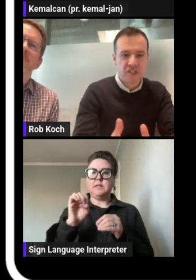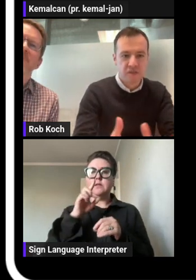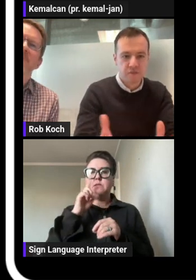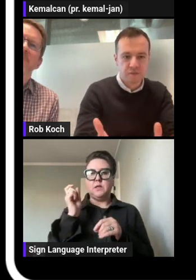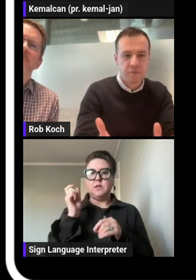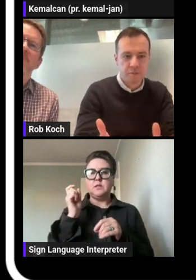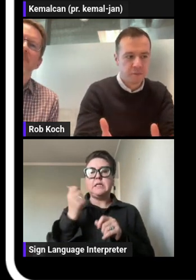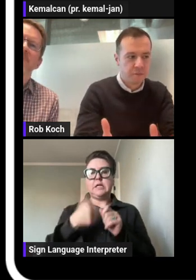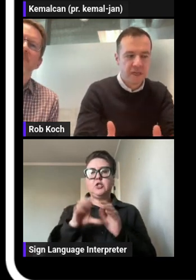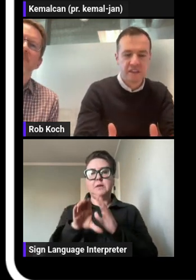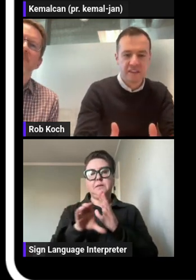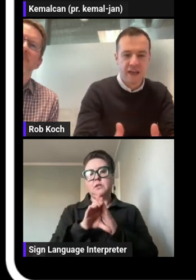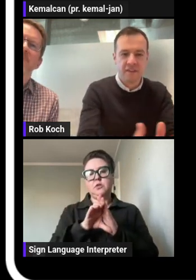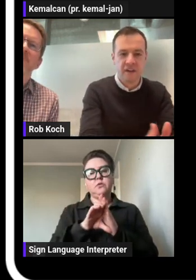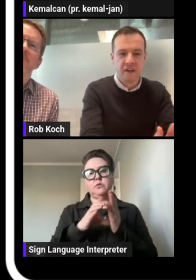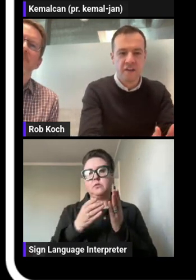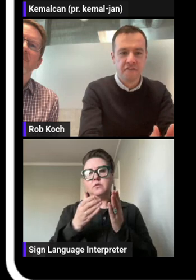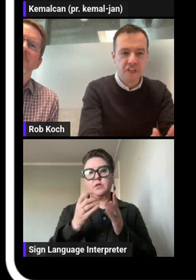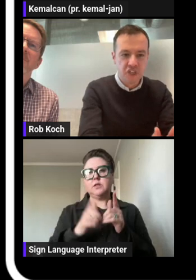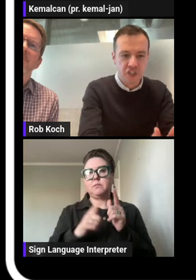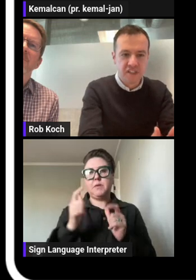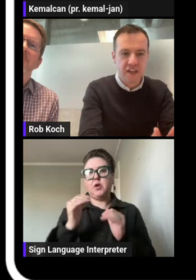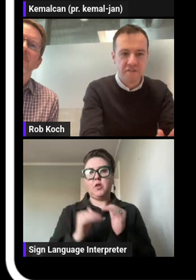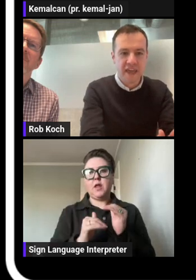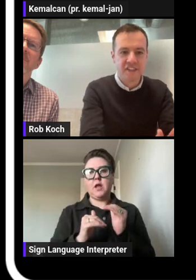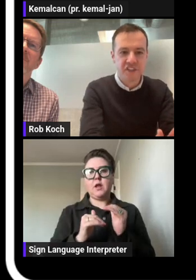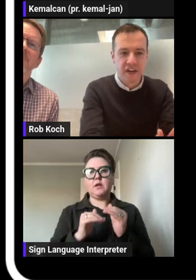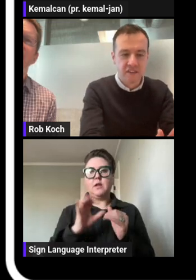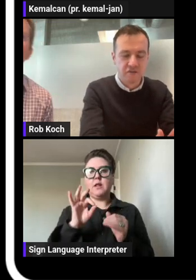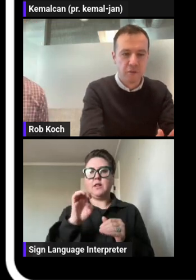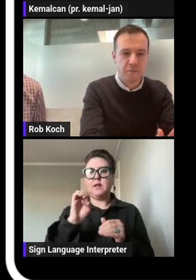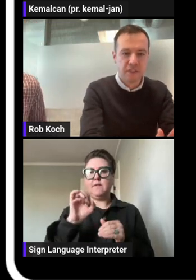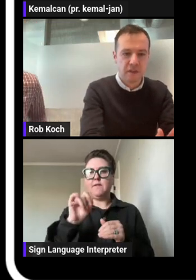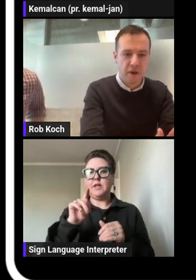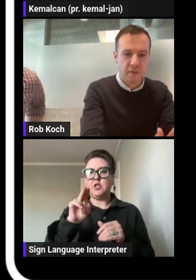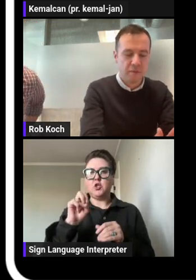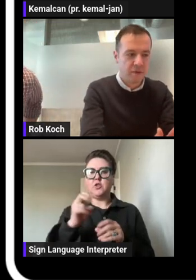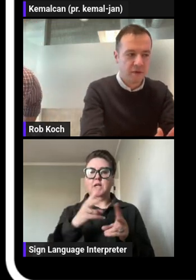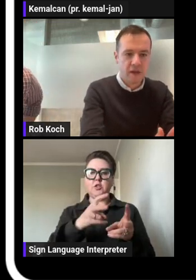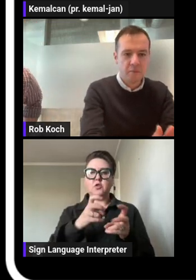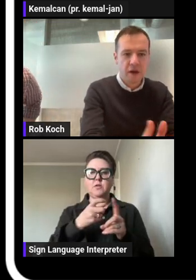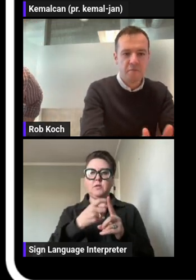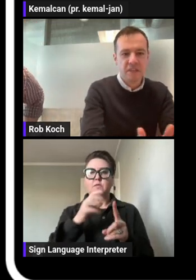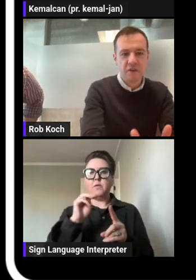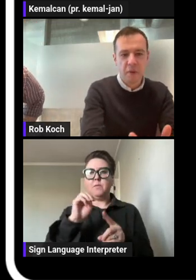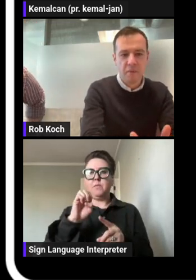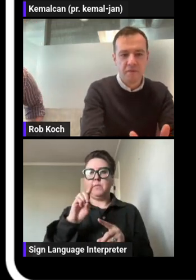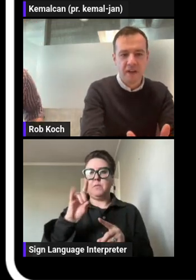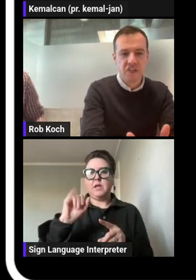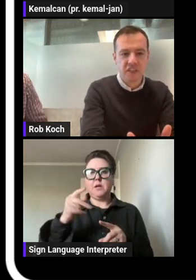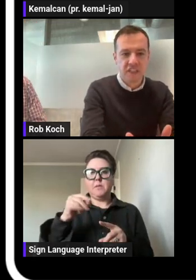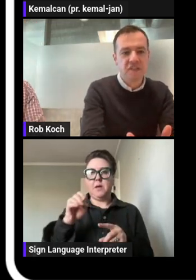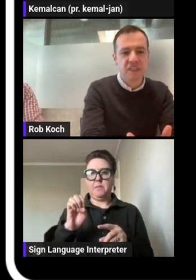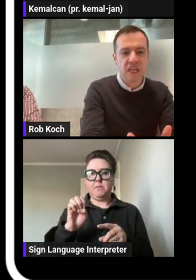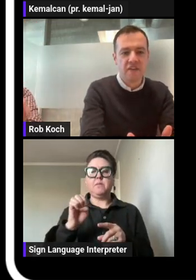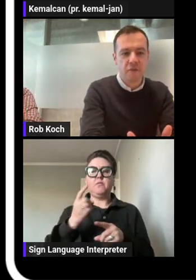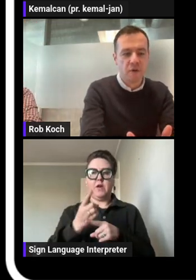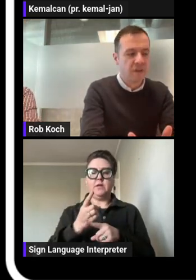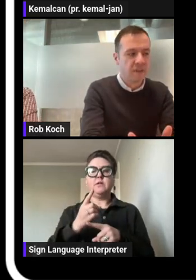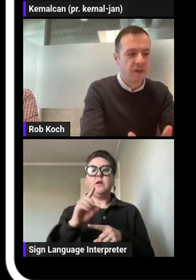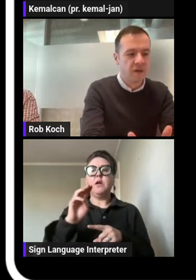each image is bigger than the features that we extracted from MediaPipe. But MediaPipe eventually